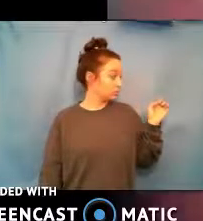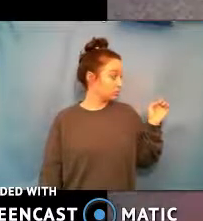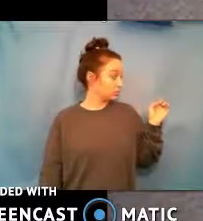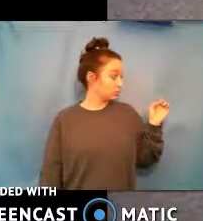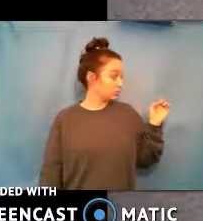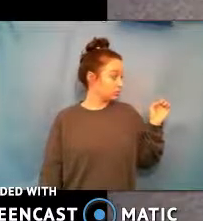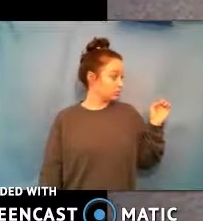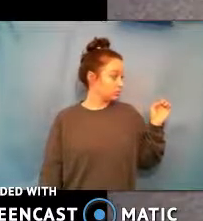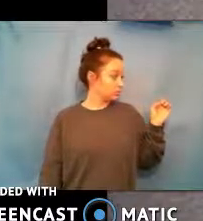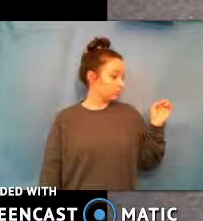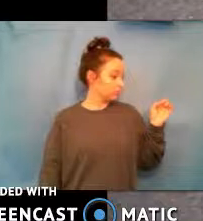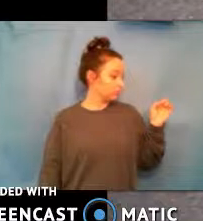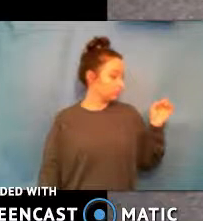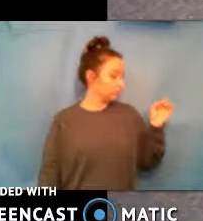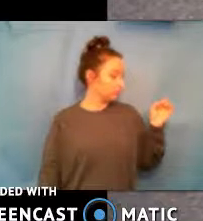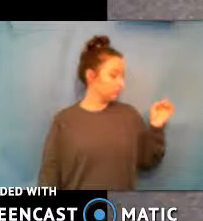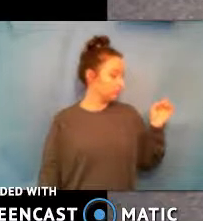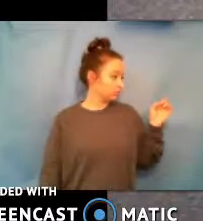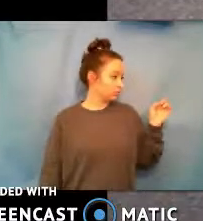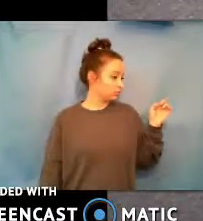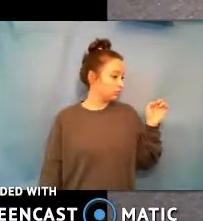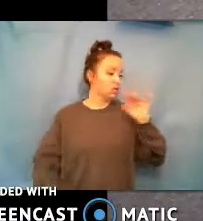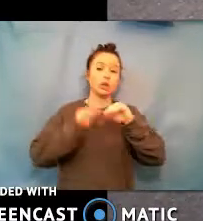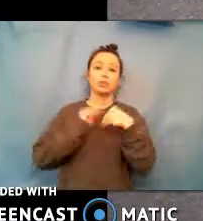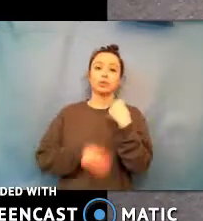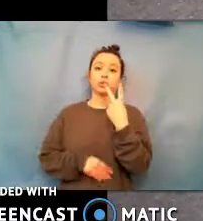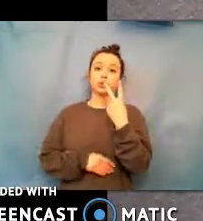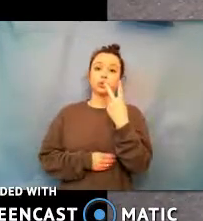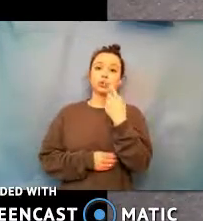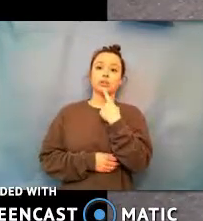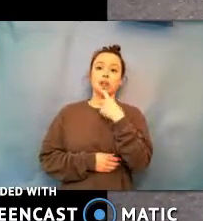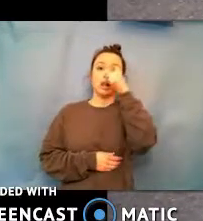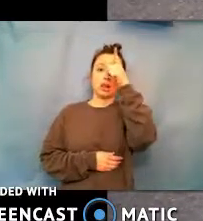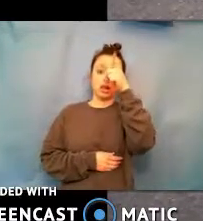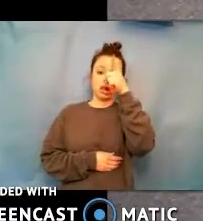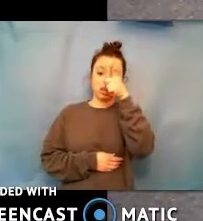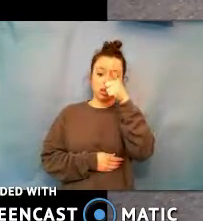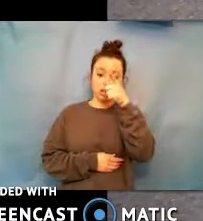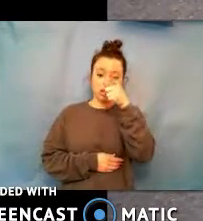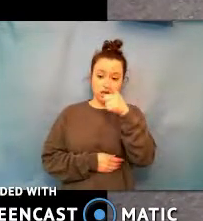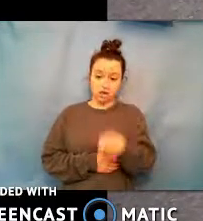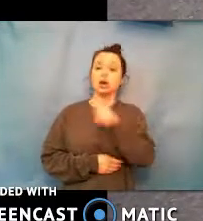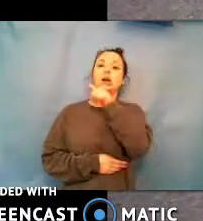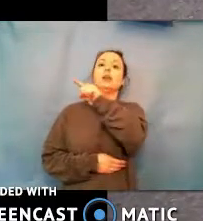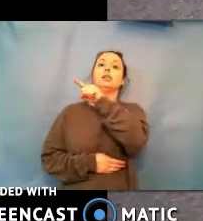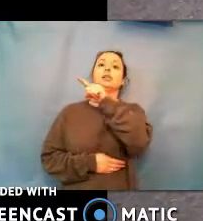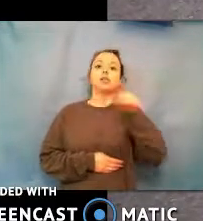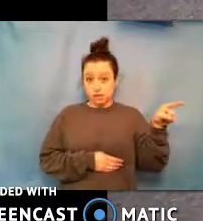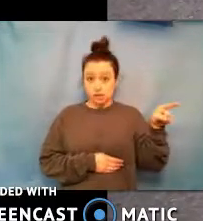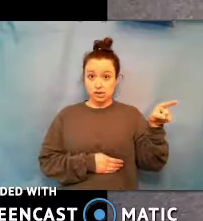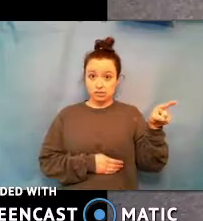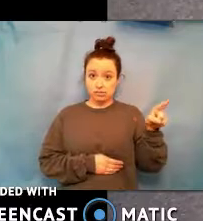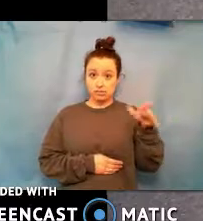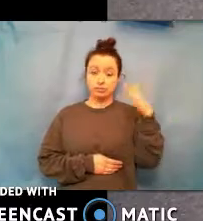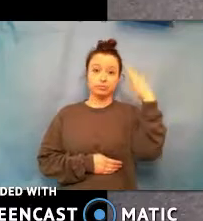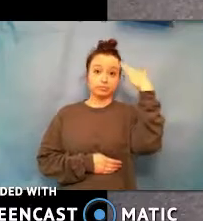Okay. Now on number 2, it says draw a line that cuts the rectangle into fourths. We